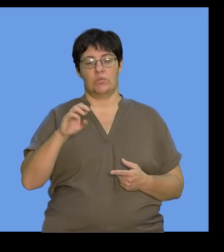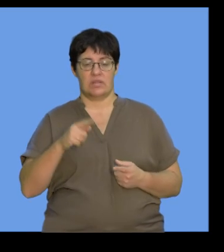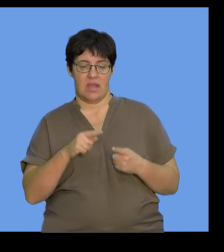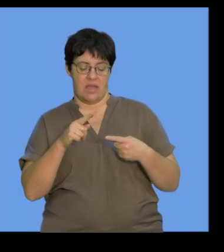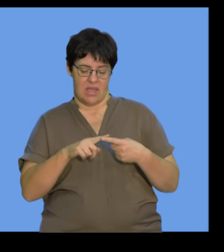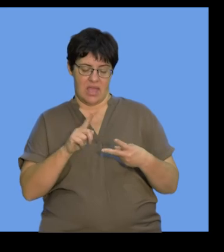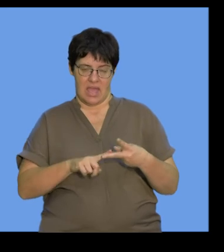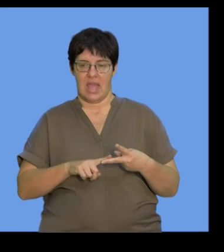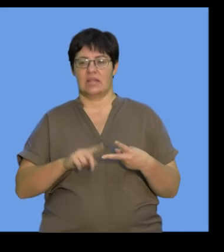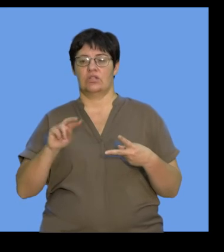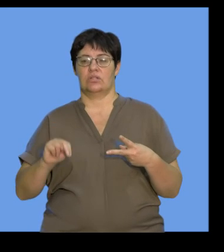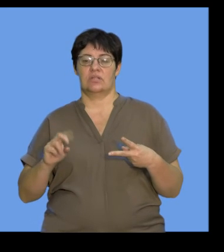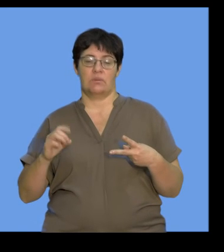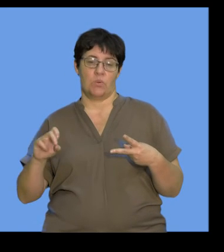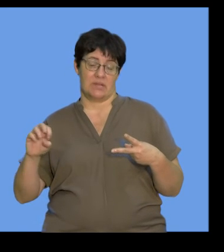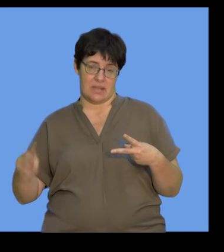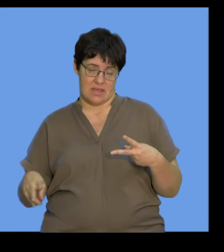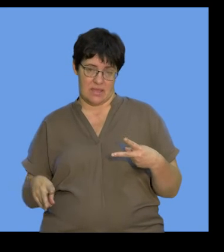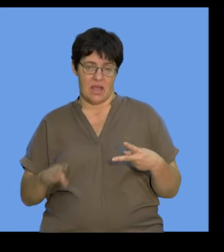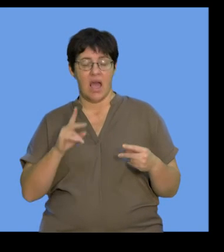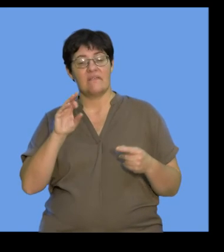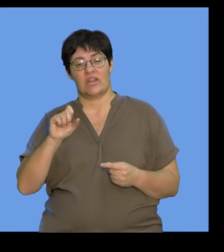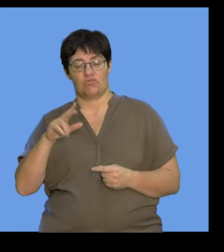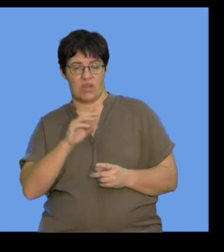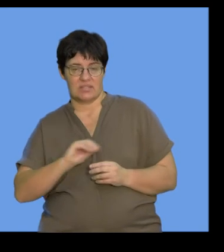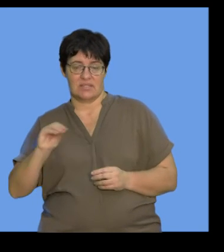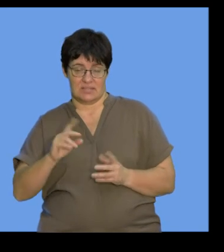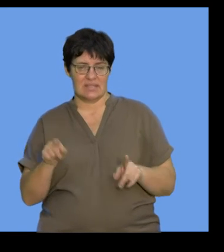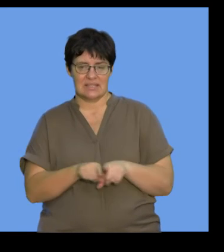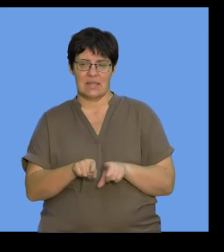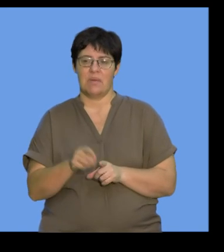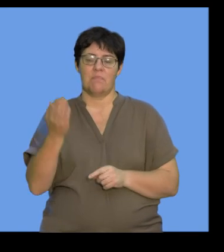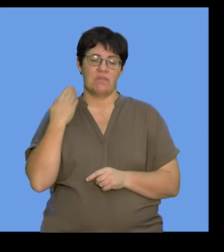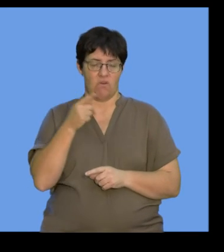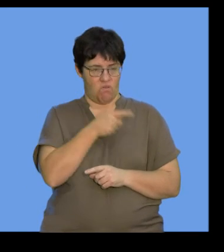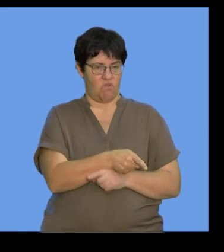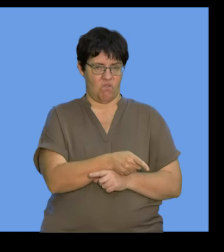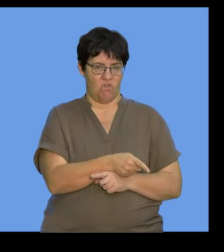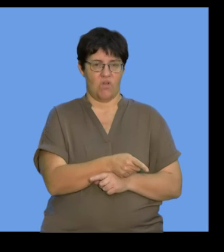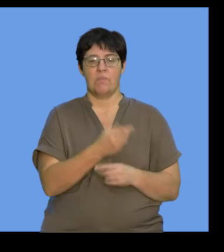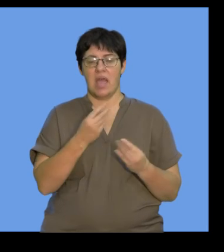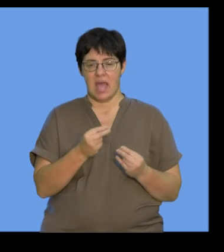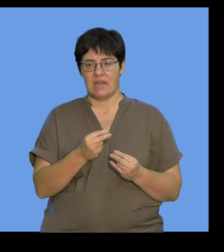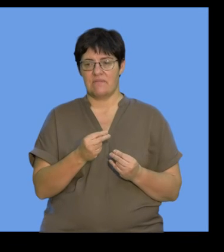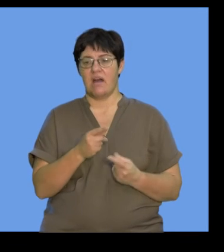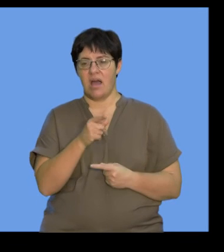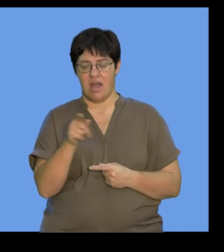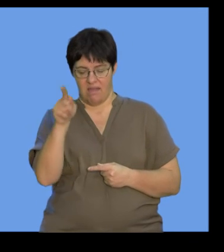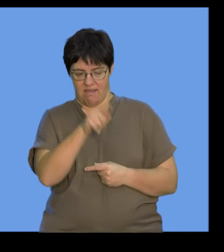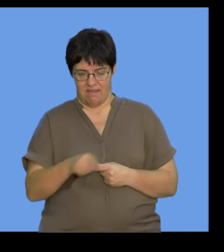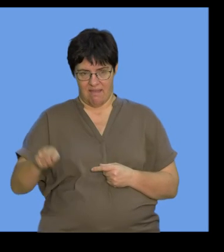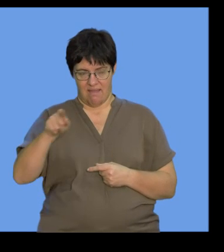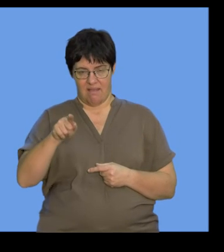and factorize the denominator wherever it is necessary. Like in the previous example you saw, I had to factorize